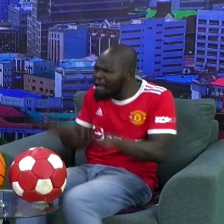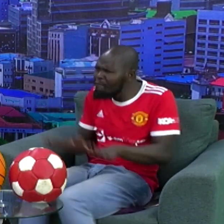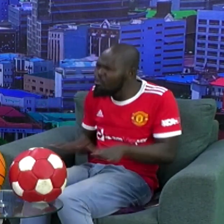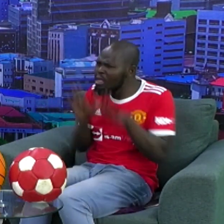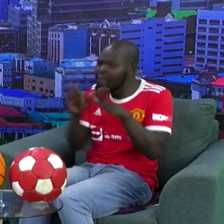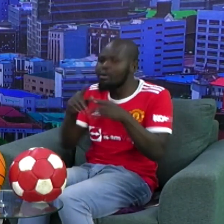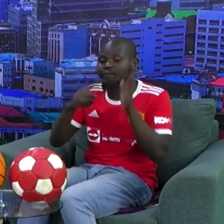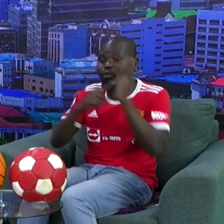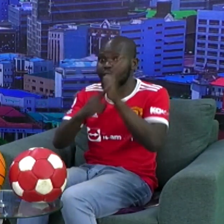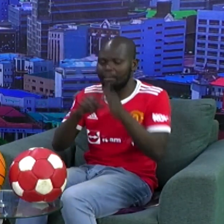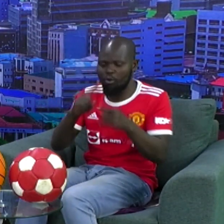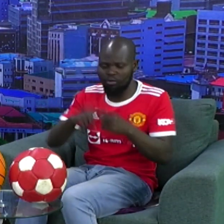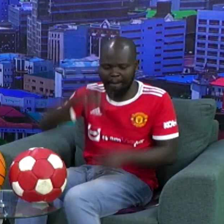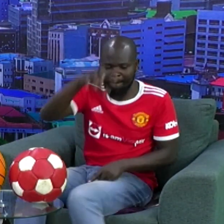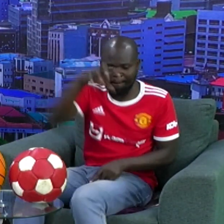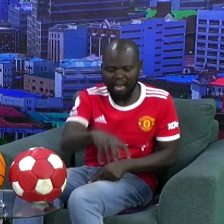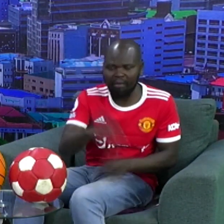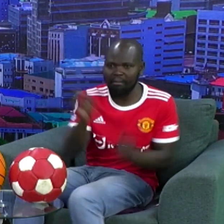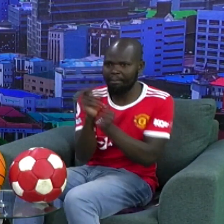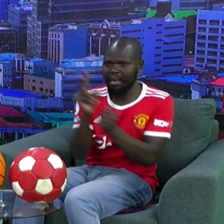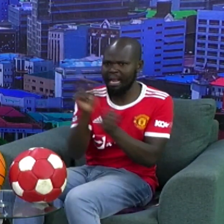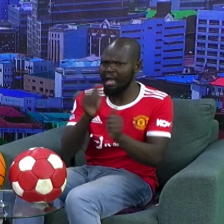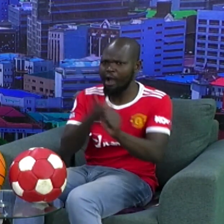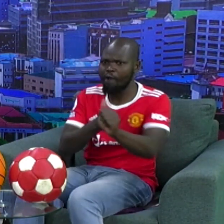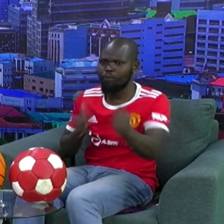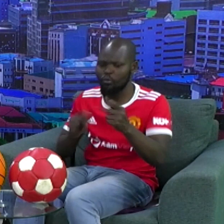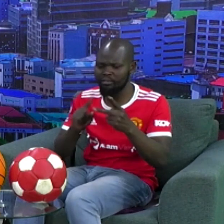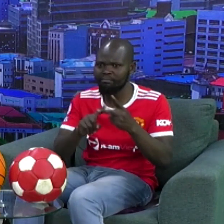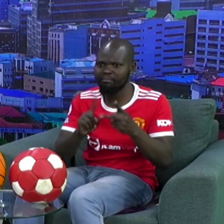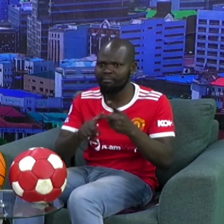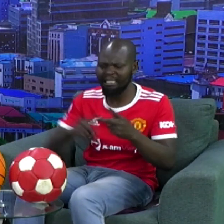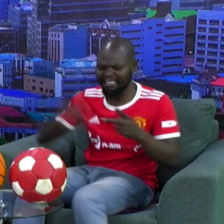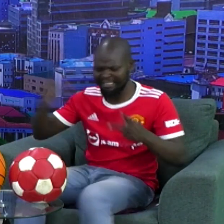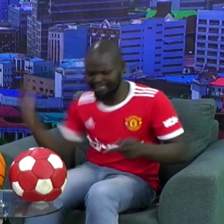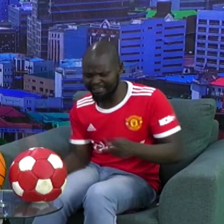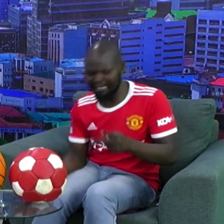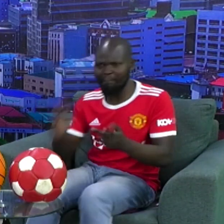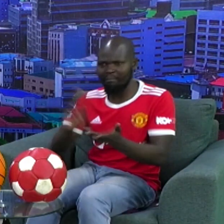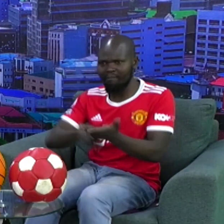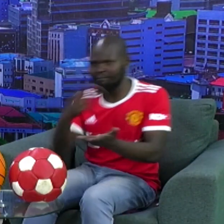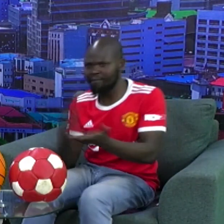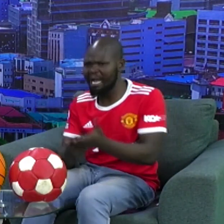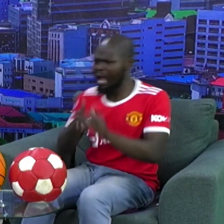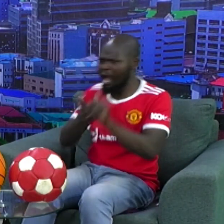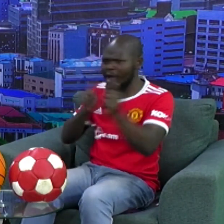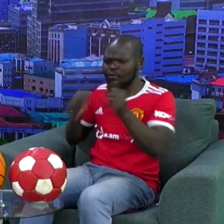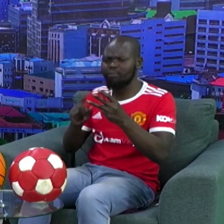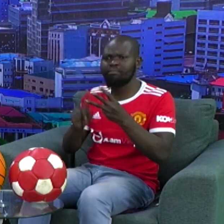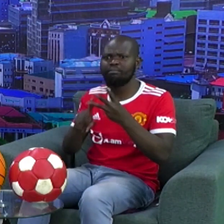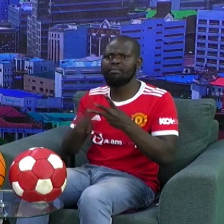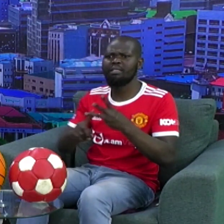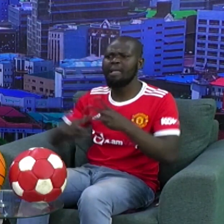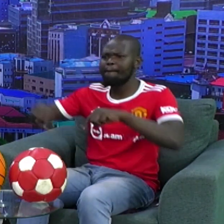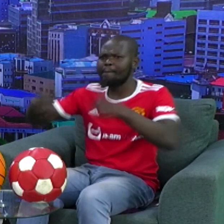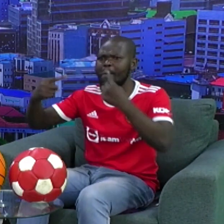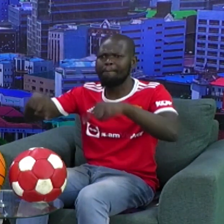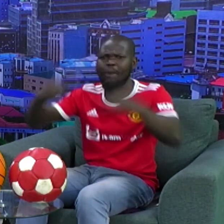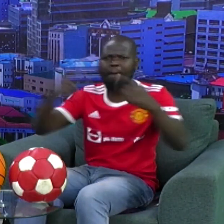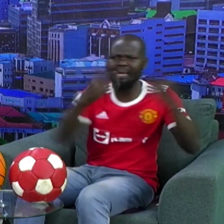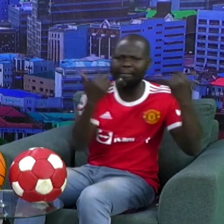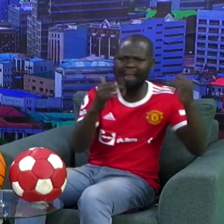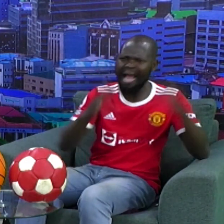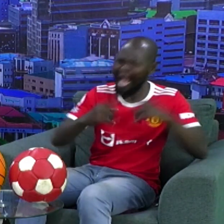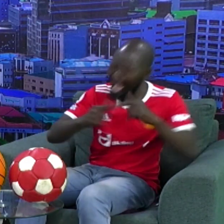Gor Mahia can come back and really take the lead, but it will end up to goal kick, it will end up to penalties,